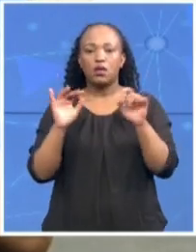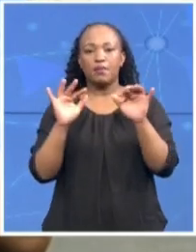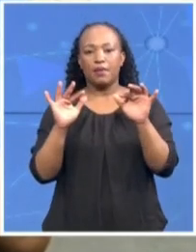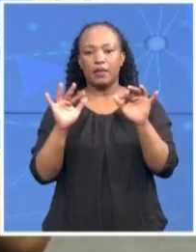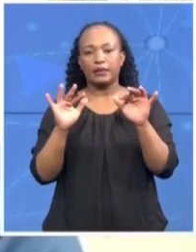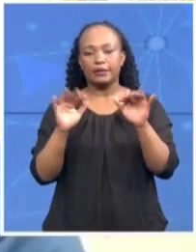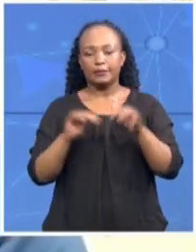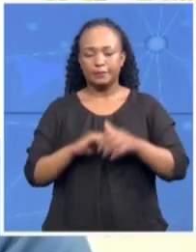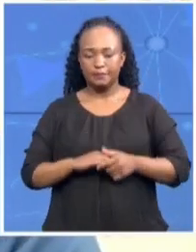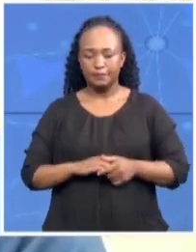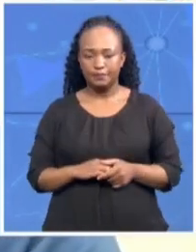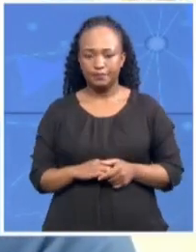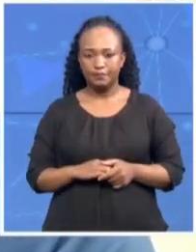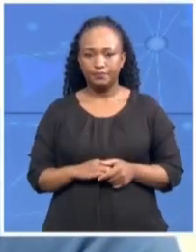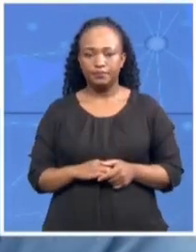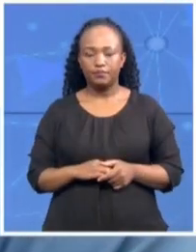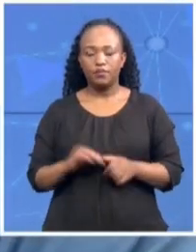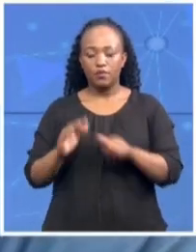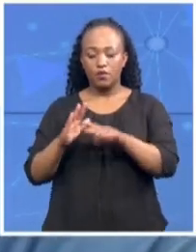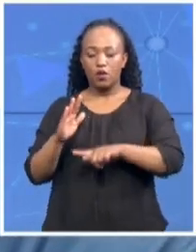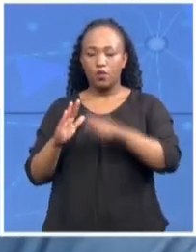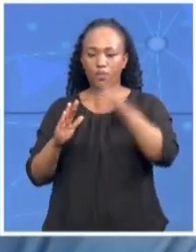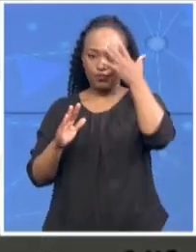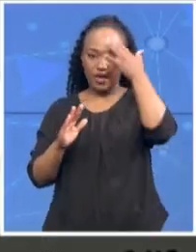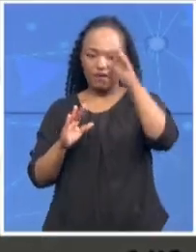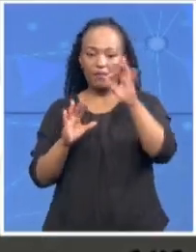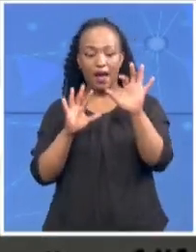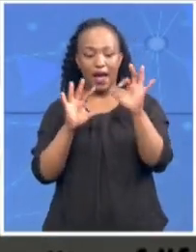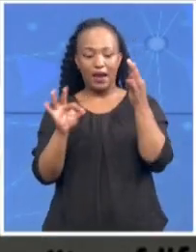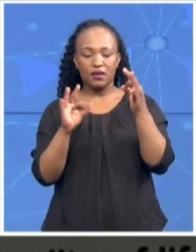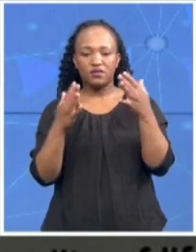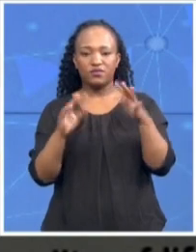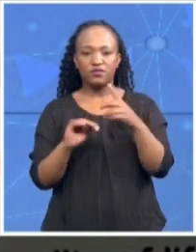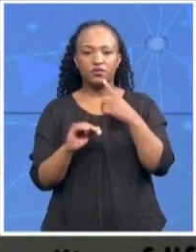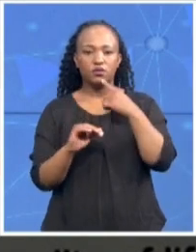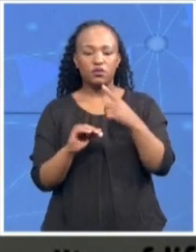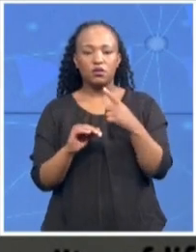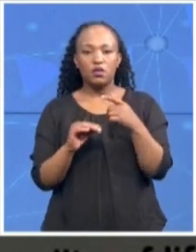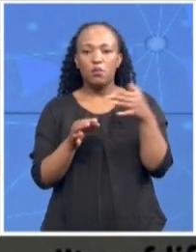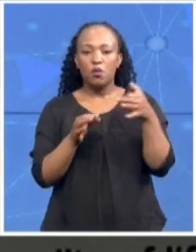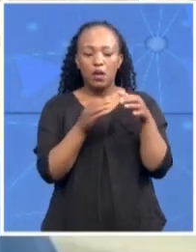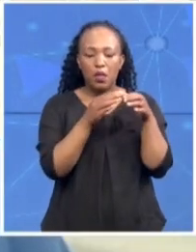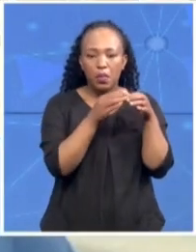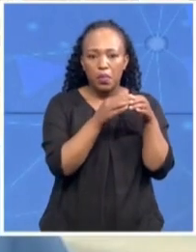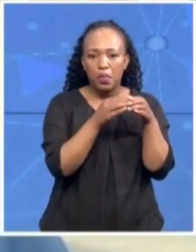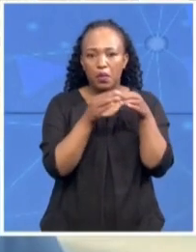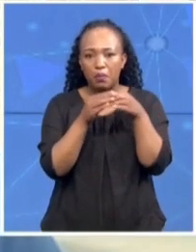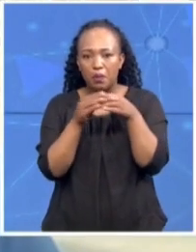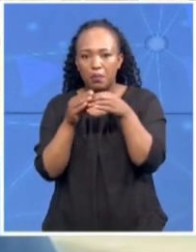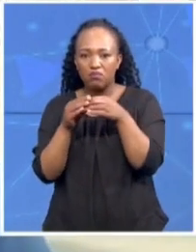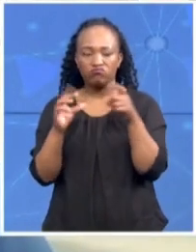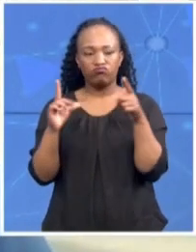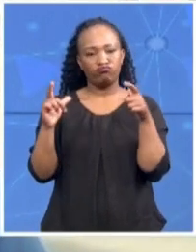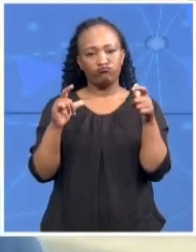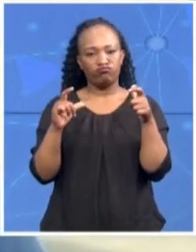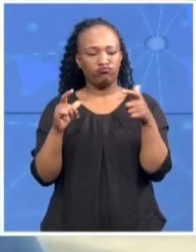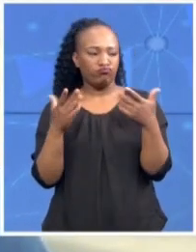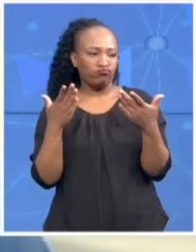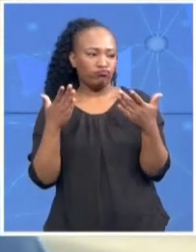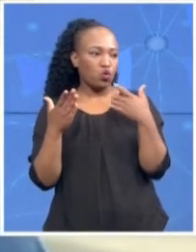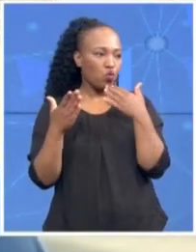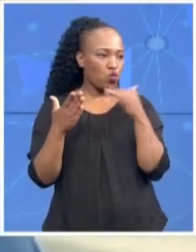government analysts say small parties are still in control of who should govern the municipality. It may come down to